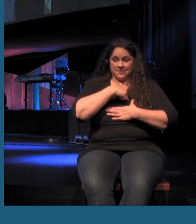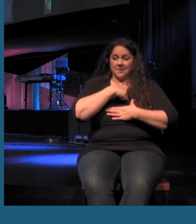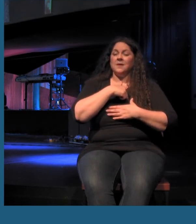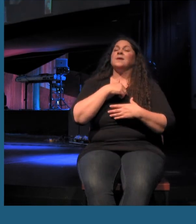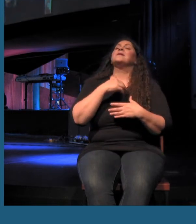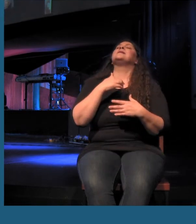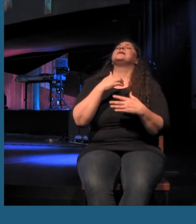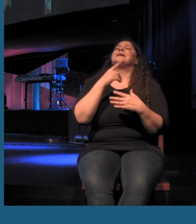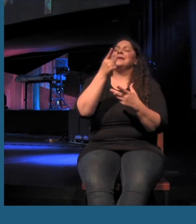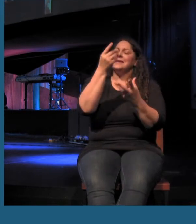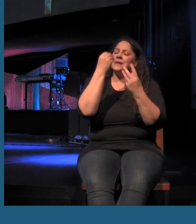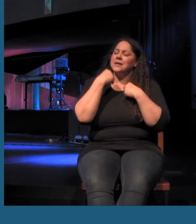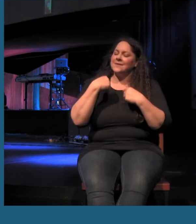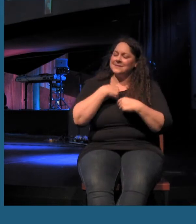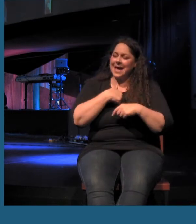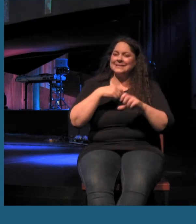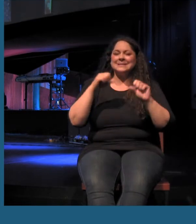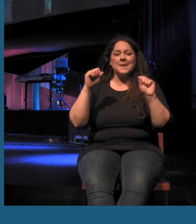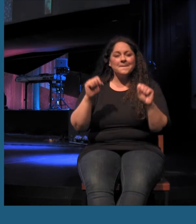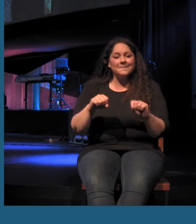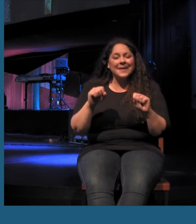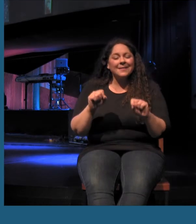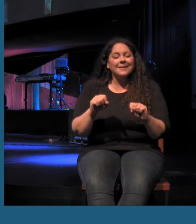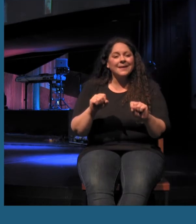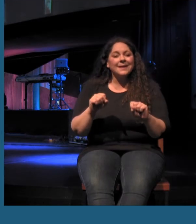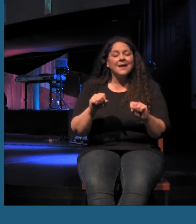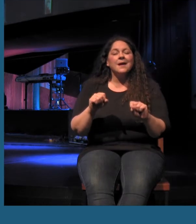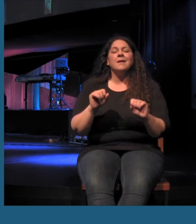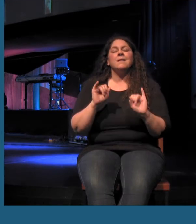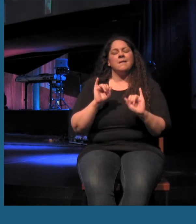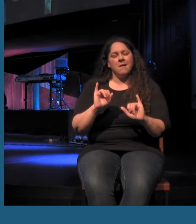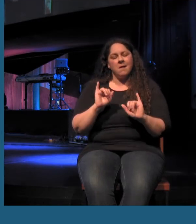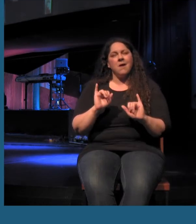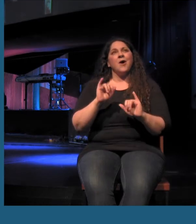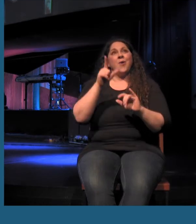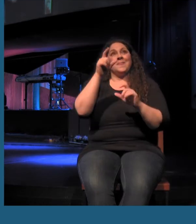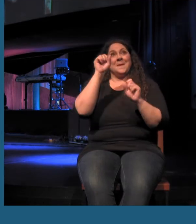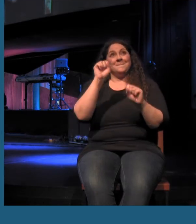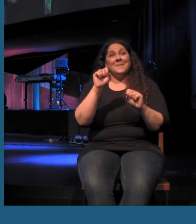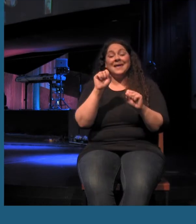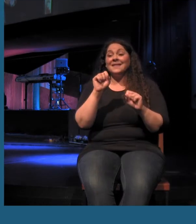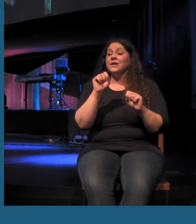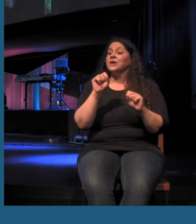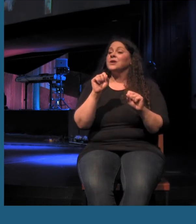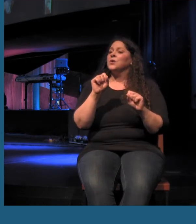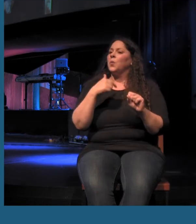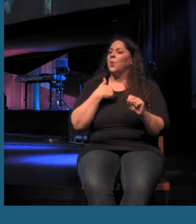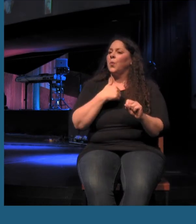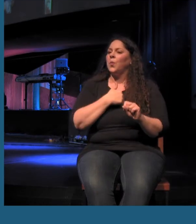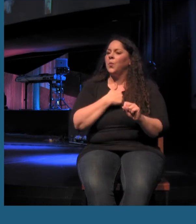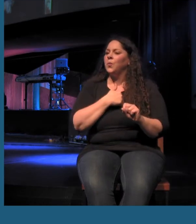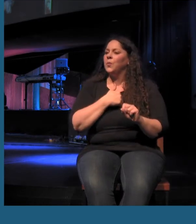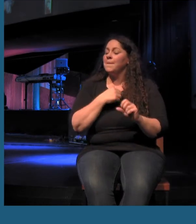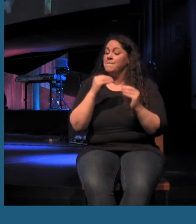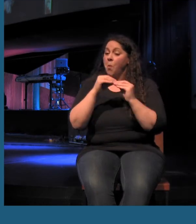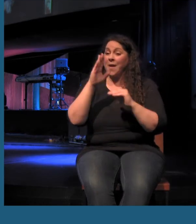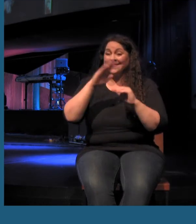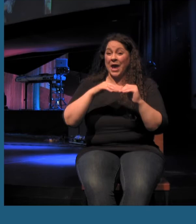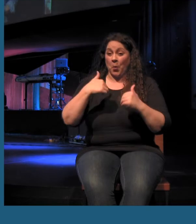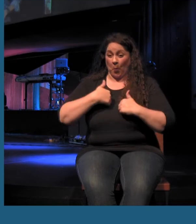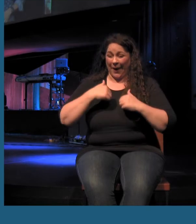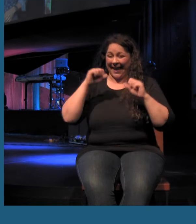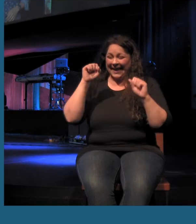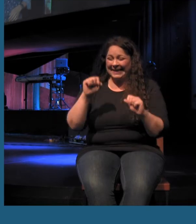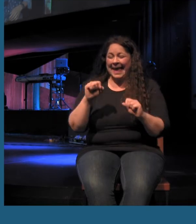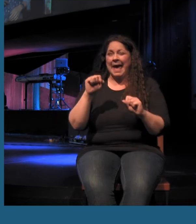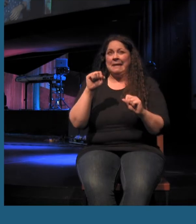then gives us the ability, or gives God, we see that God has the ability to do more than we ask, think, or imagine.